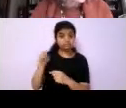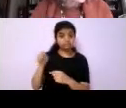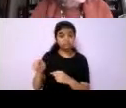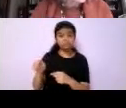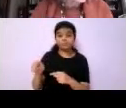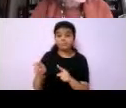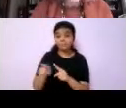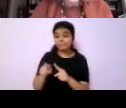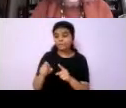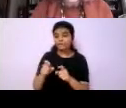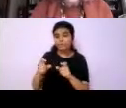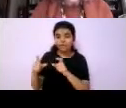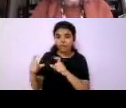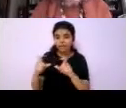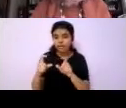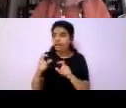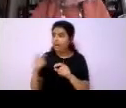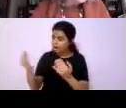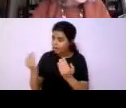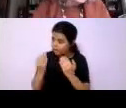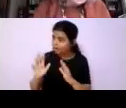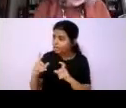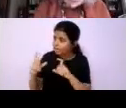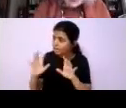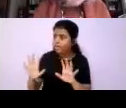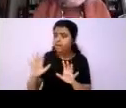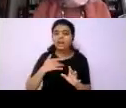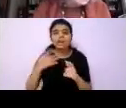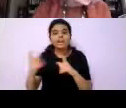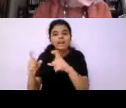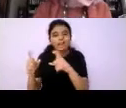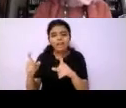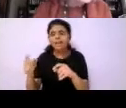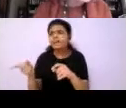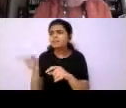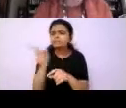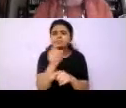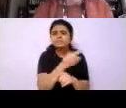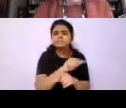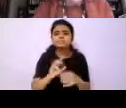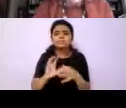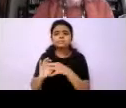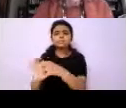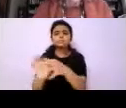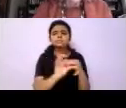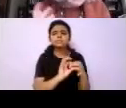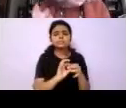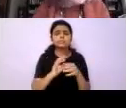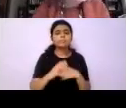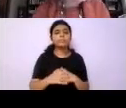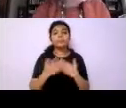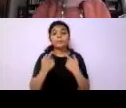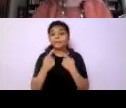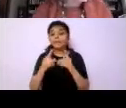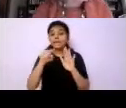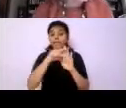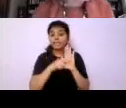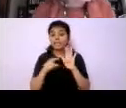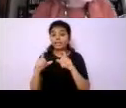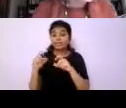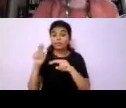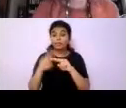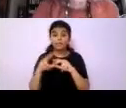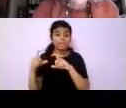care. Now, what does such care ethic look like? Well, it provides a